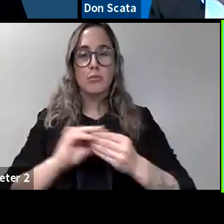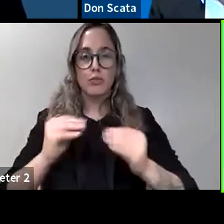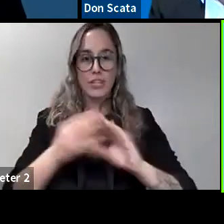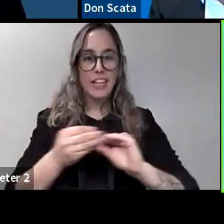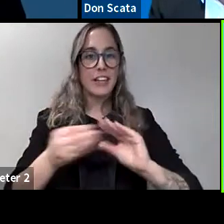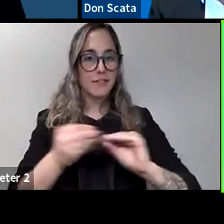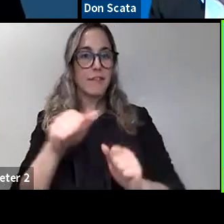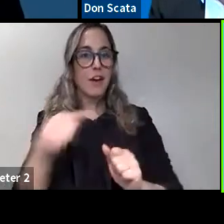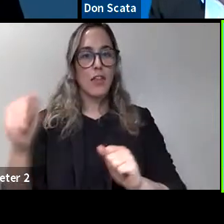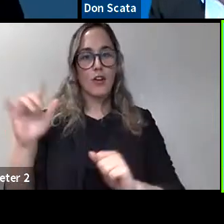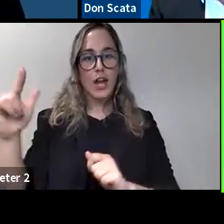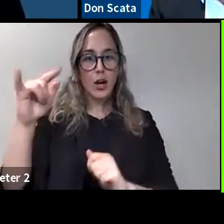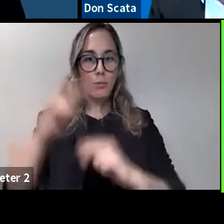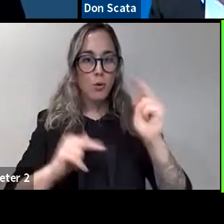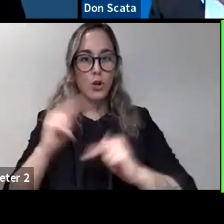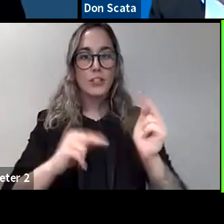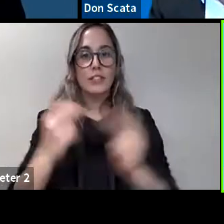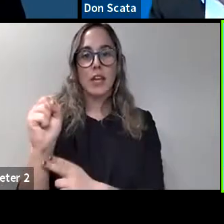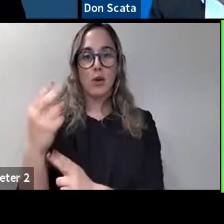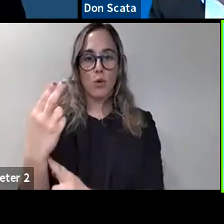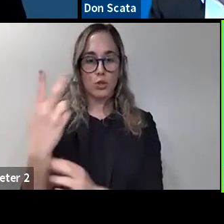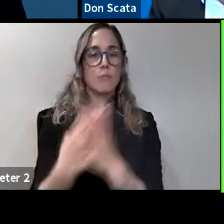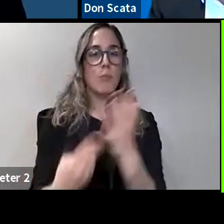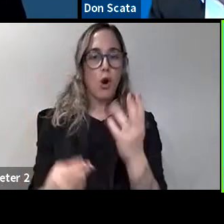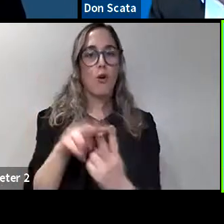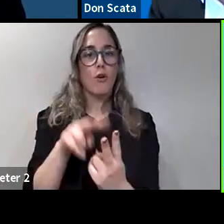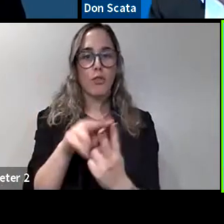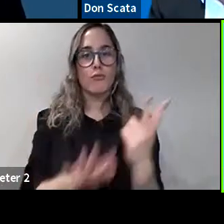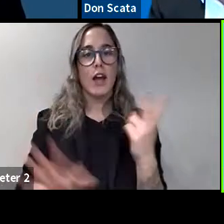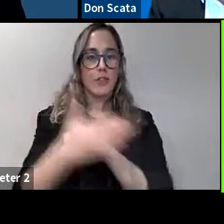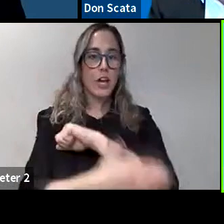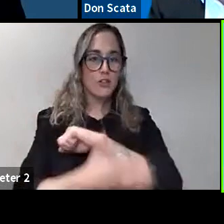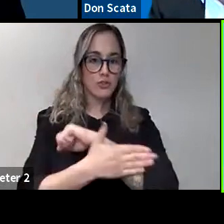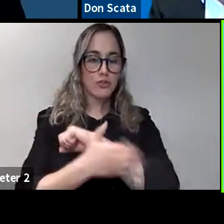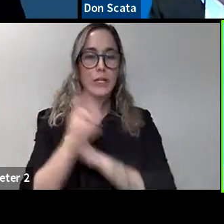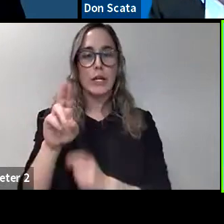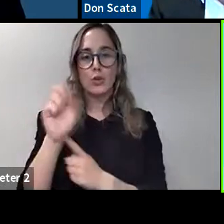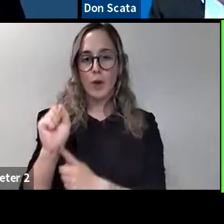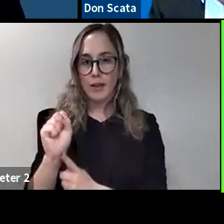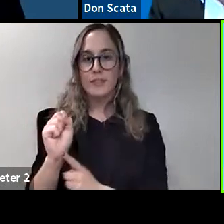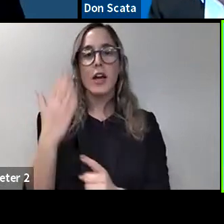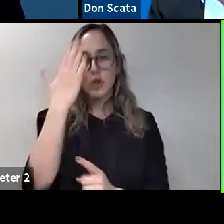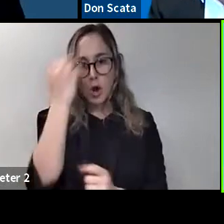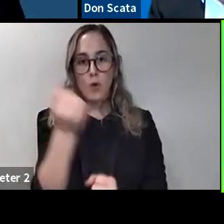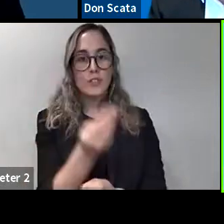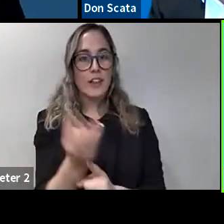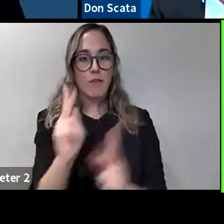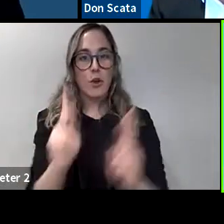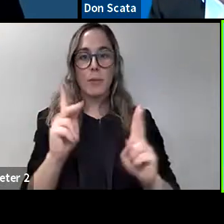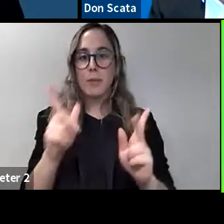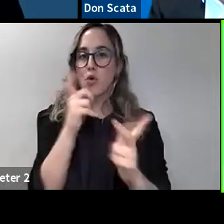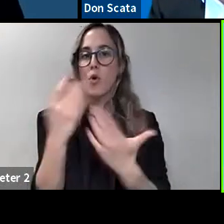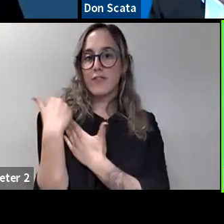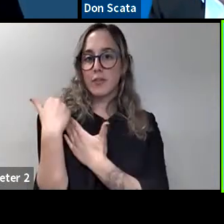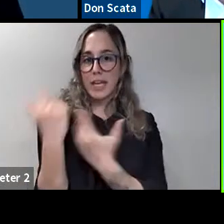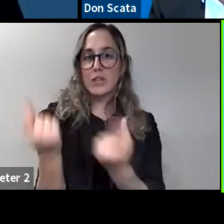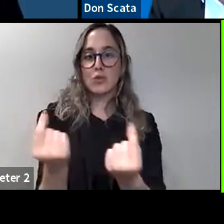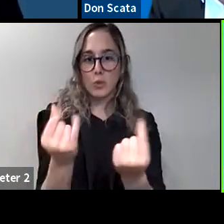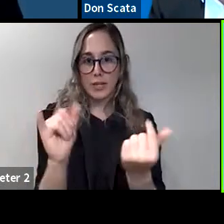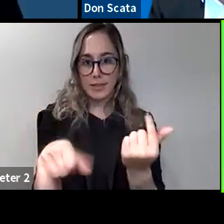interested stakeholders around the country. I know a number of people from FAA have been doing that. In